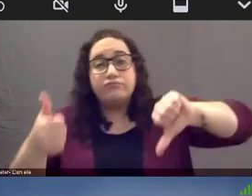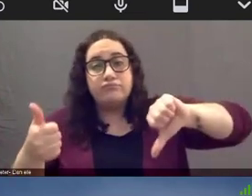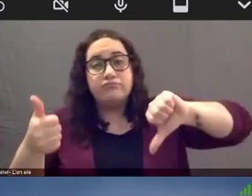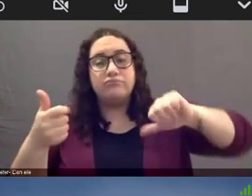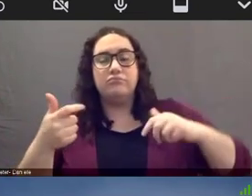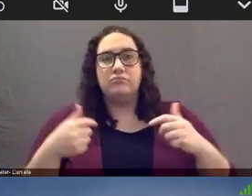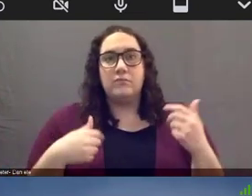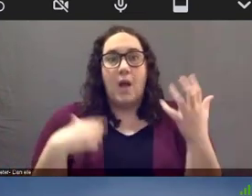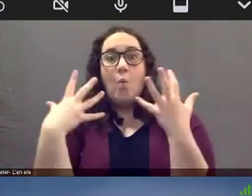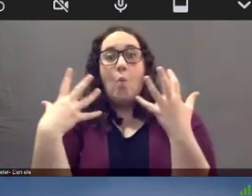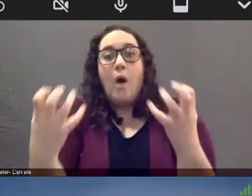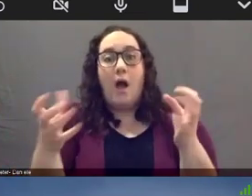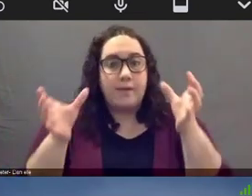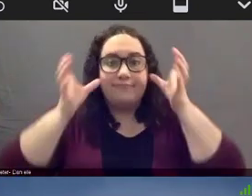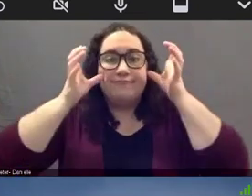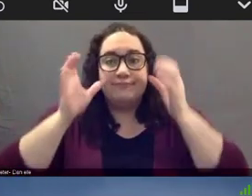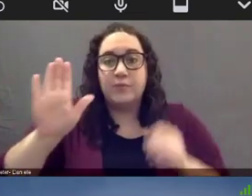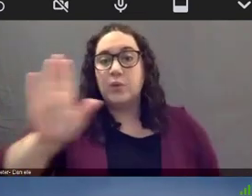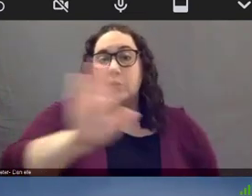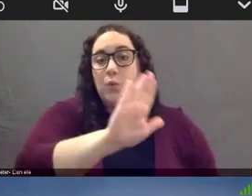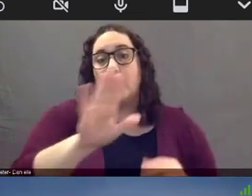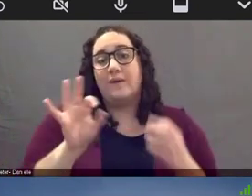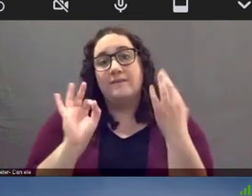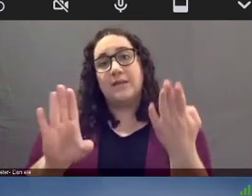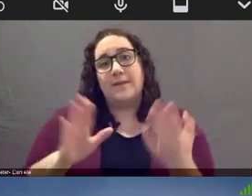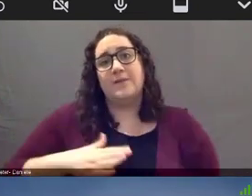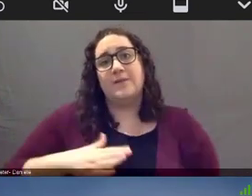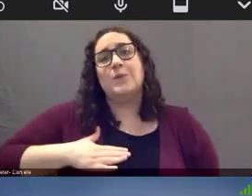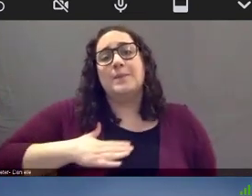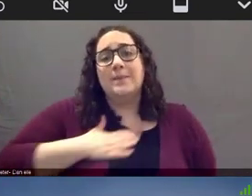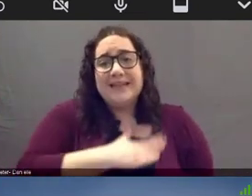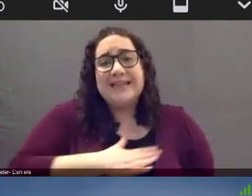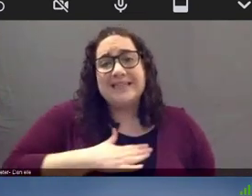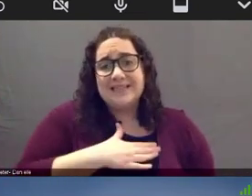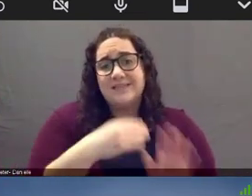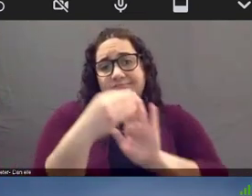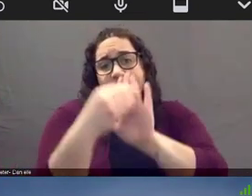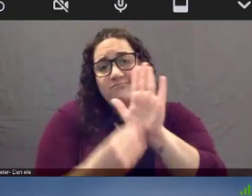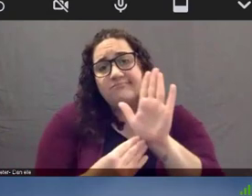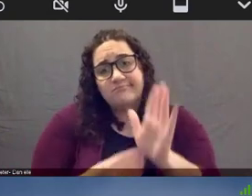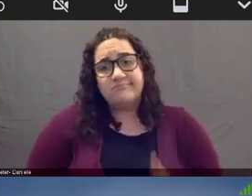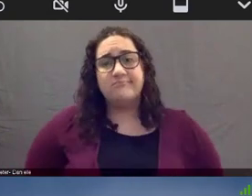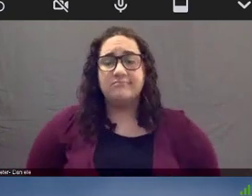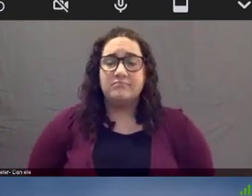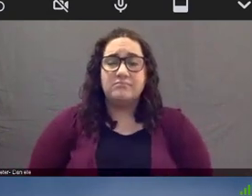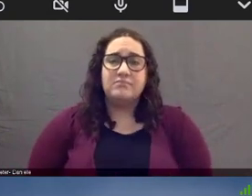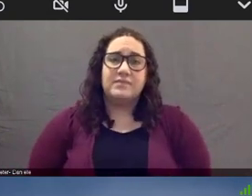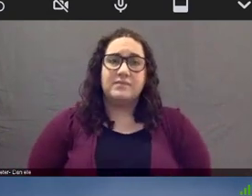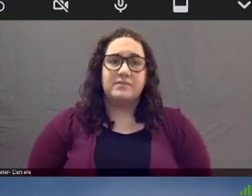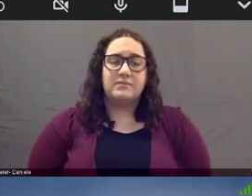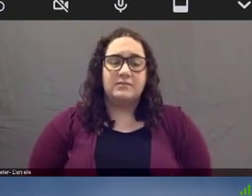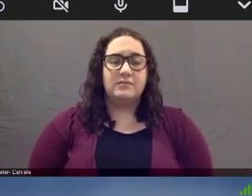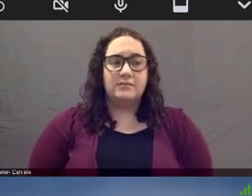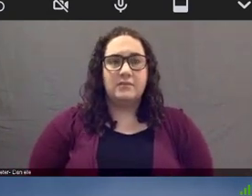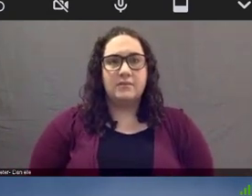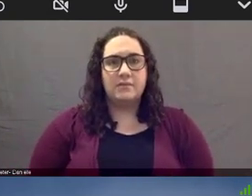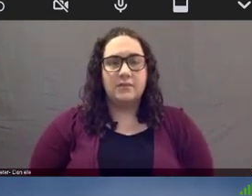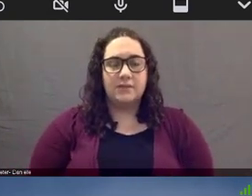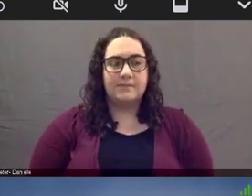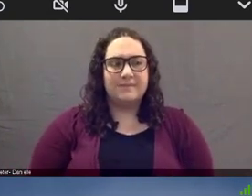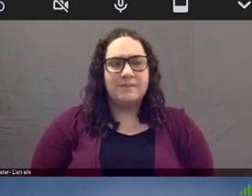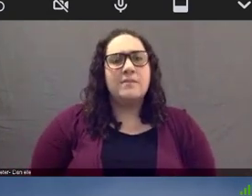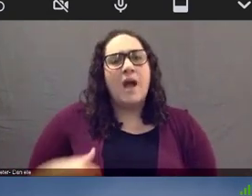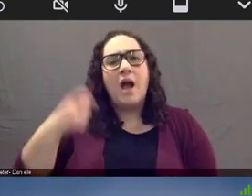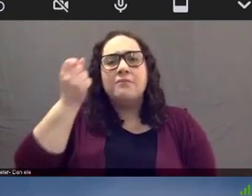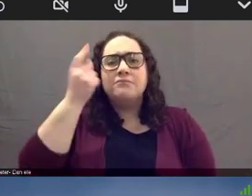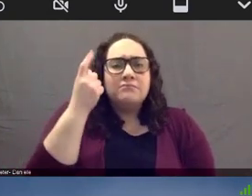your feedback if you can take the time to fill in the course evaluations. But I appreciate the fact that you get asked to do this